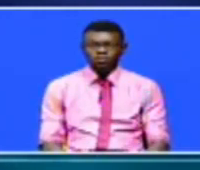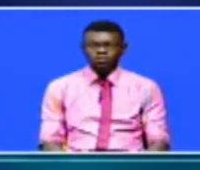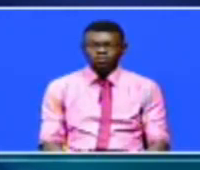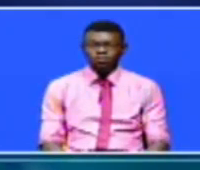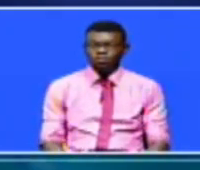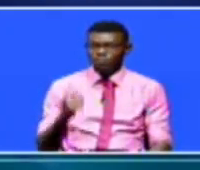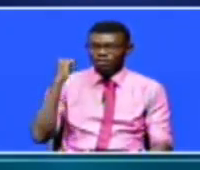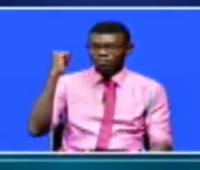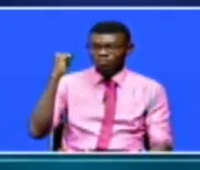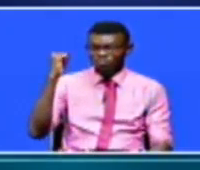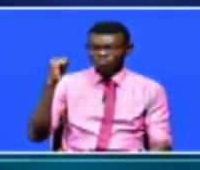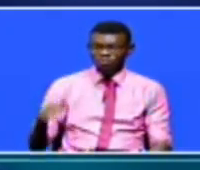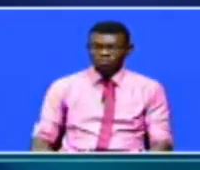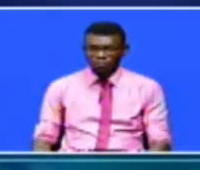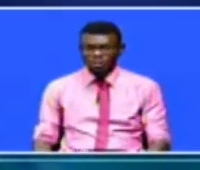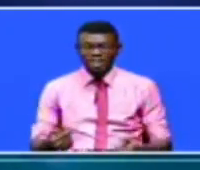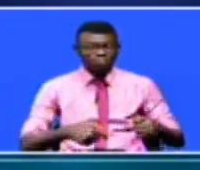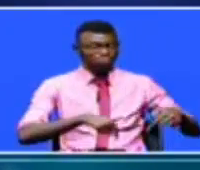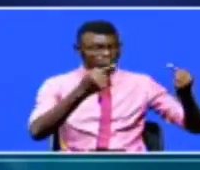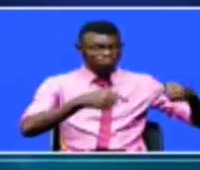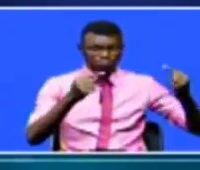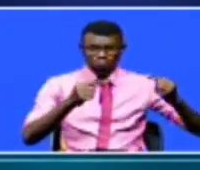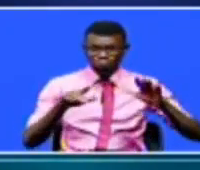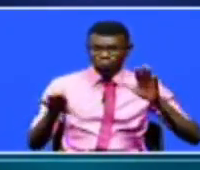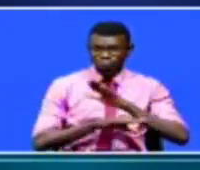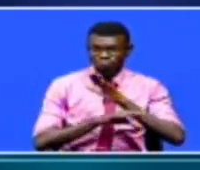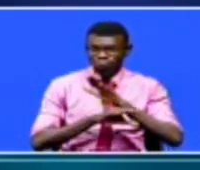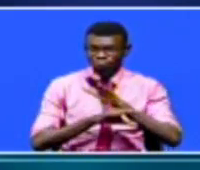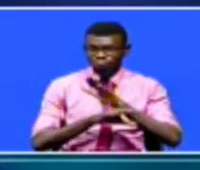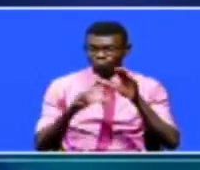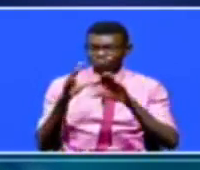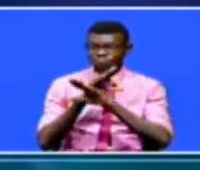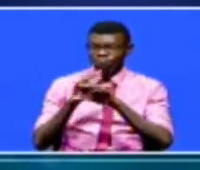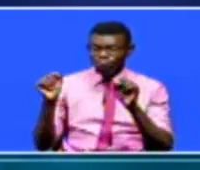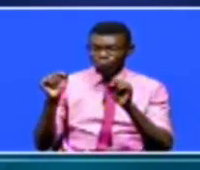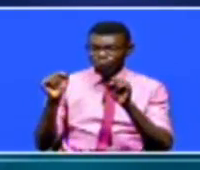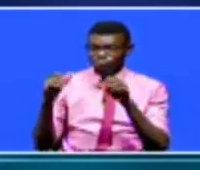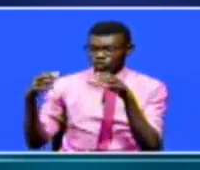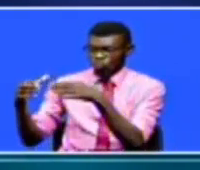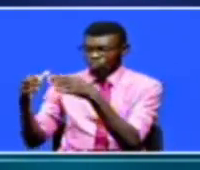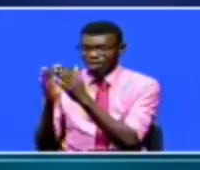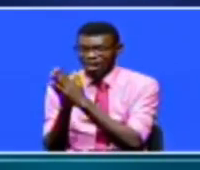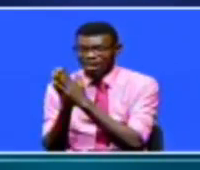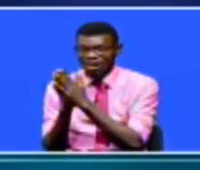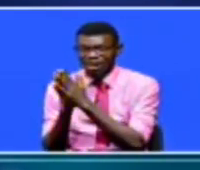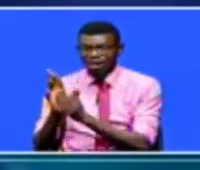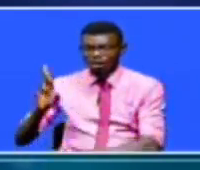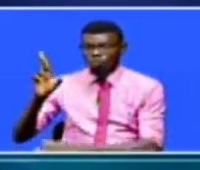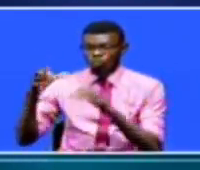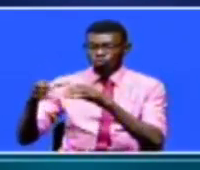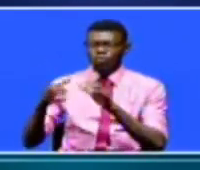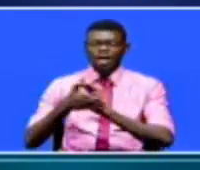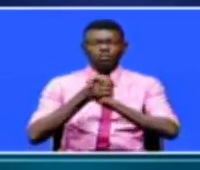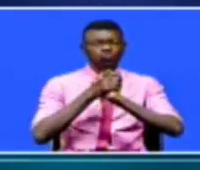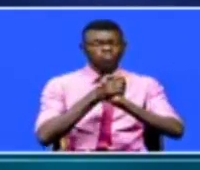In politics tonight, the dispute between Deputy President William Ruto's camp and his boss President Uhuru Kenyatta's allies in the ruling Jubilee